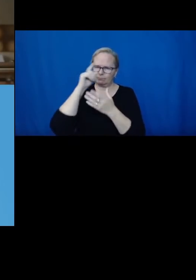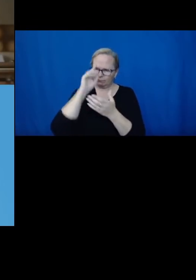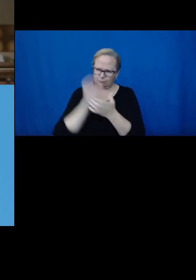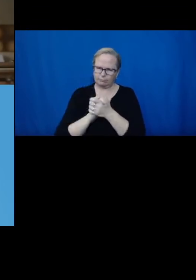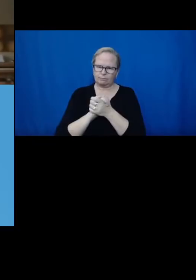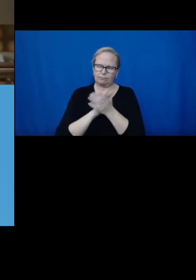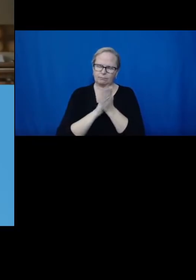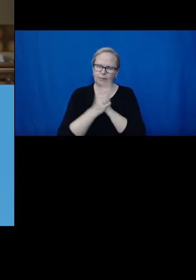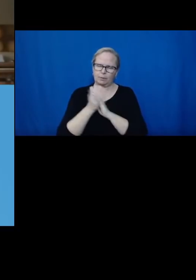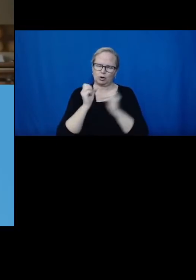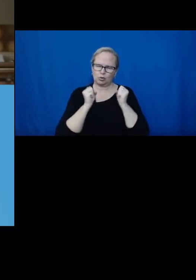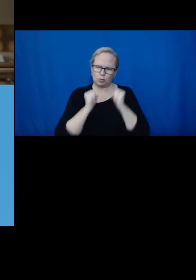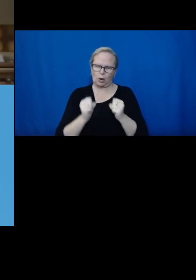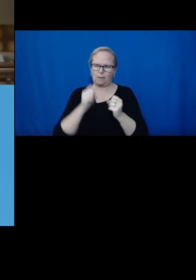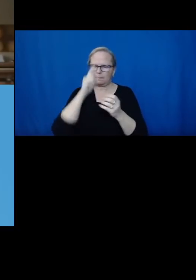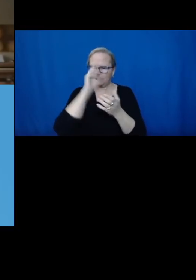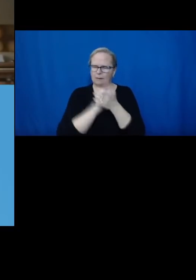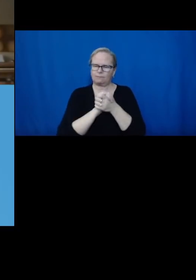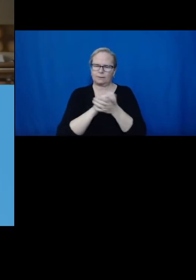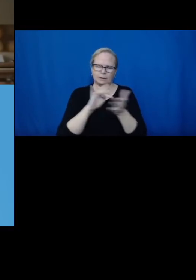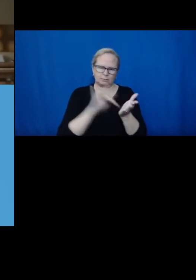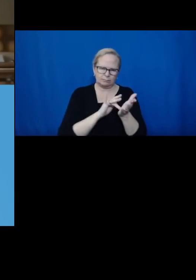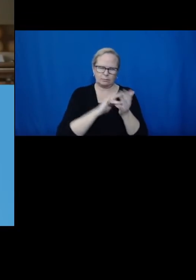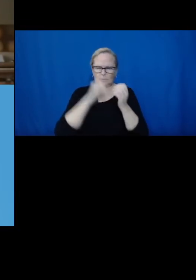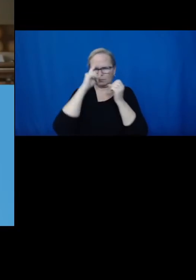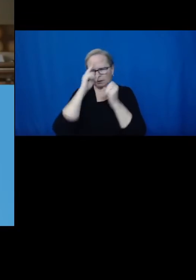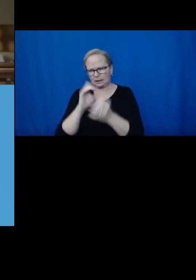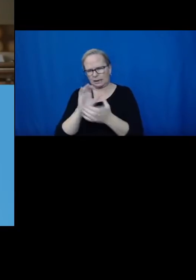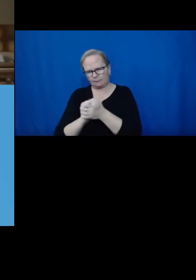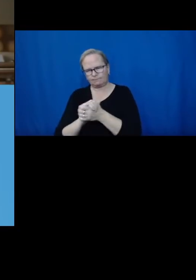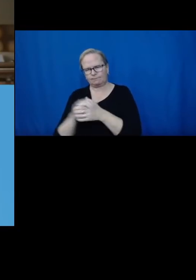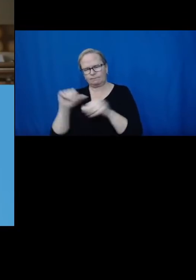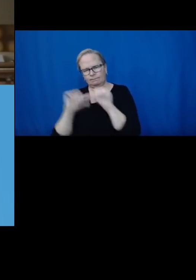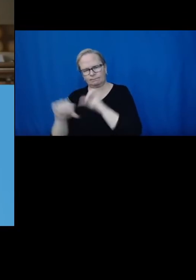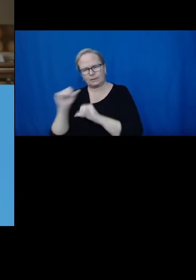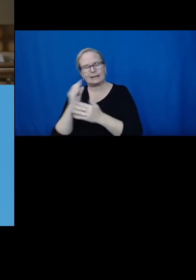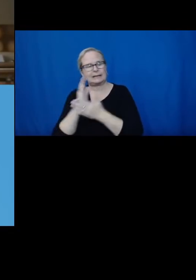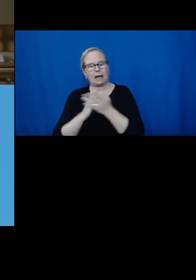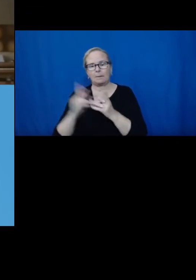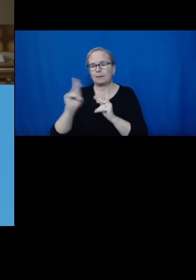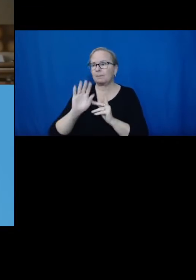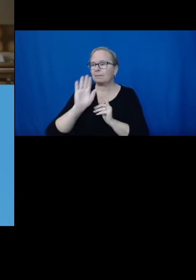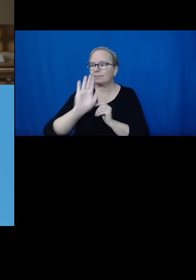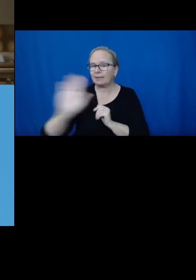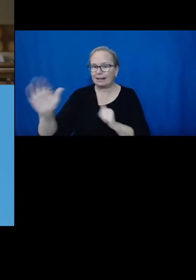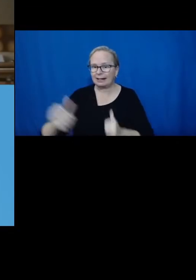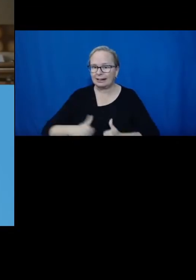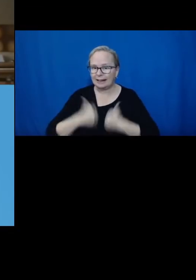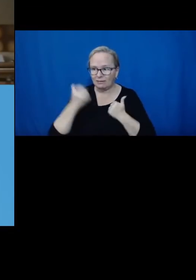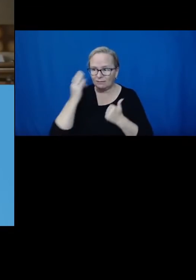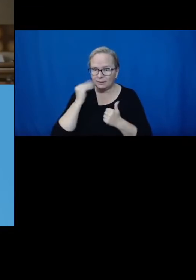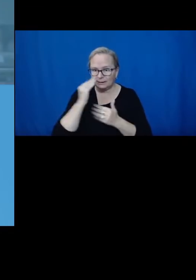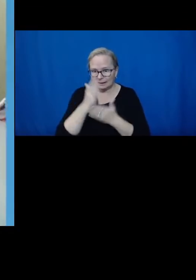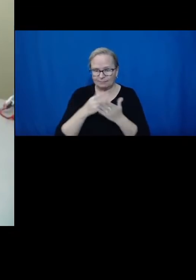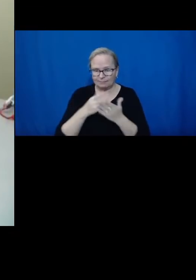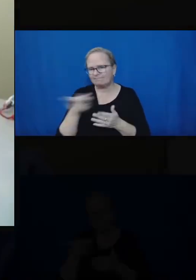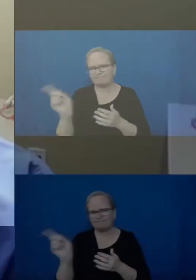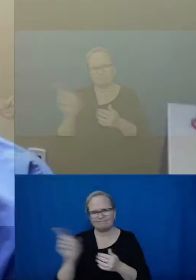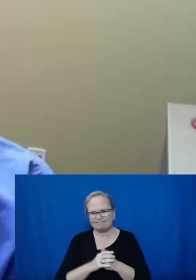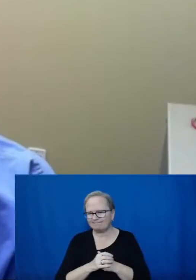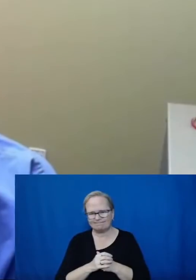belief in medicine and science. And I get that that is not the life experience of a lot of people and proving to be a lot of people in